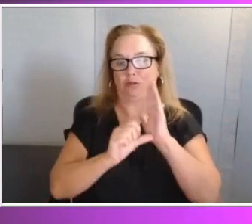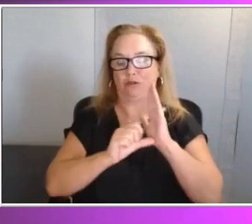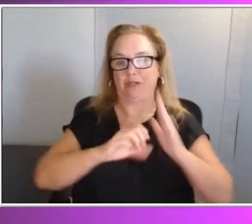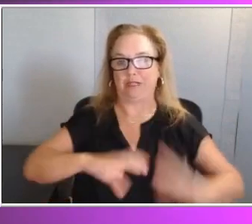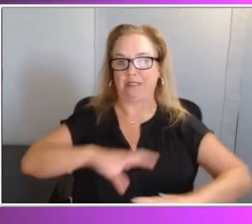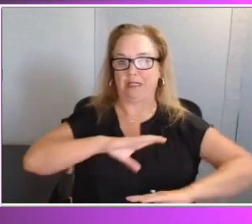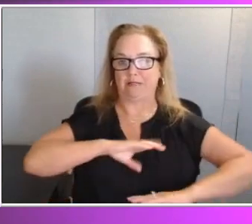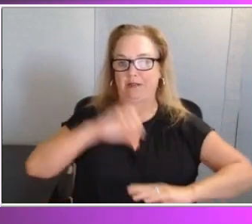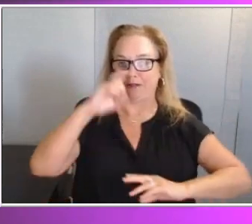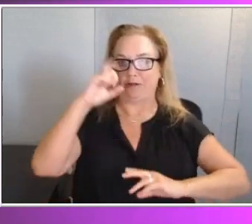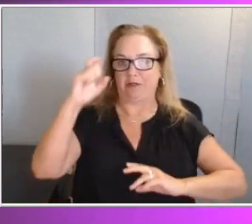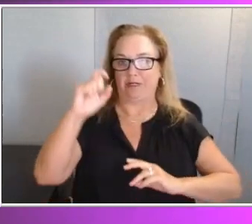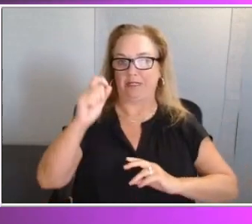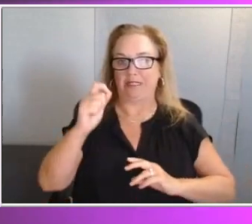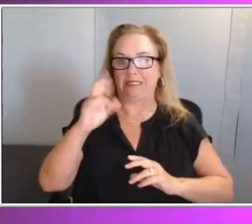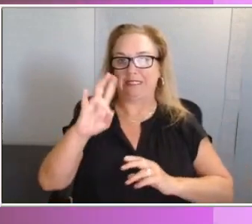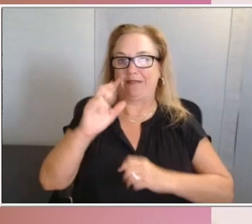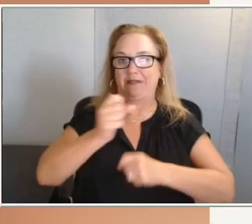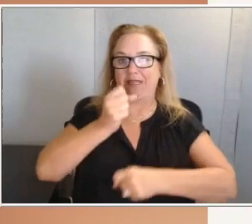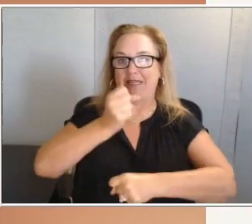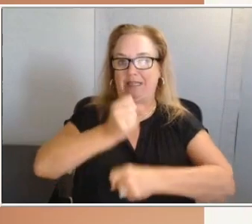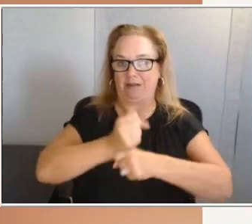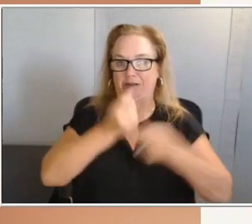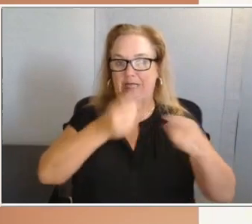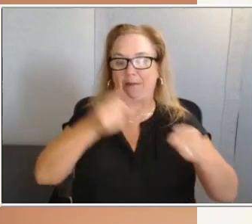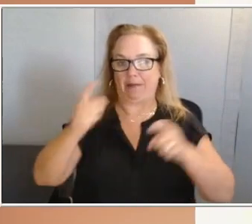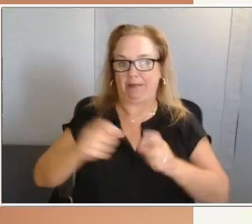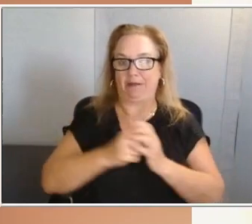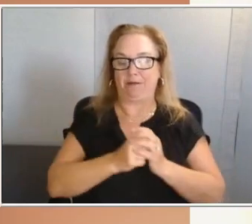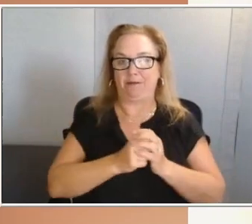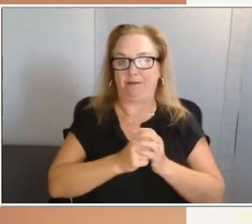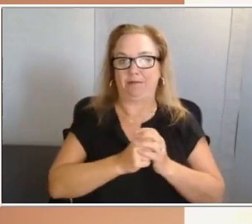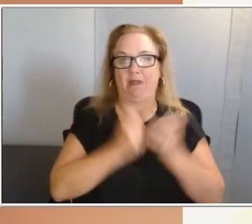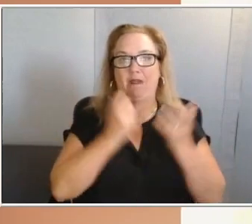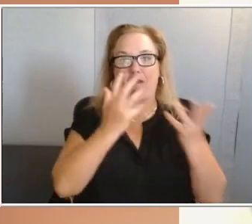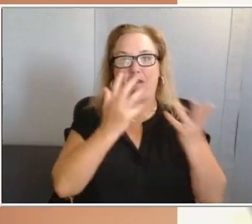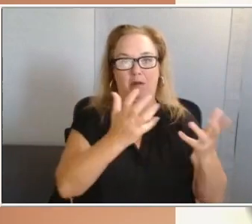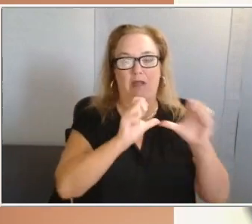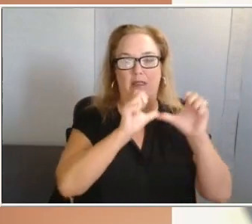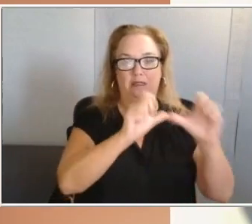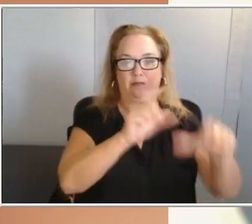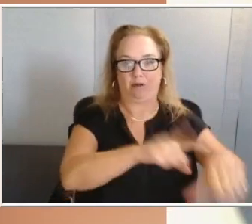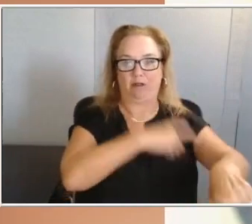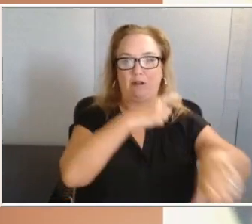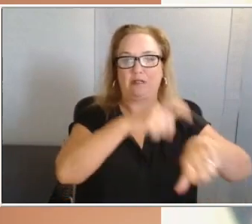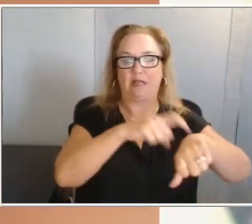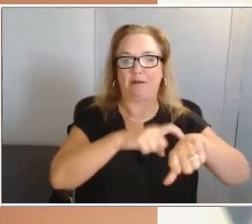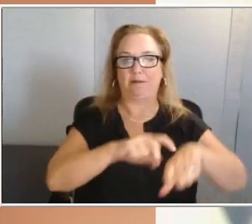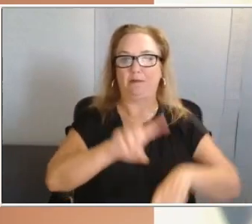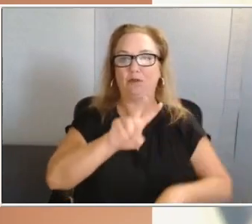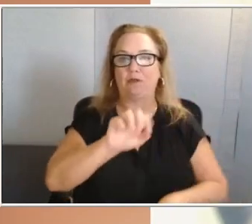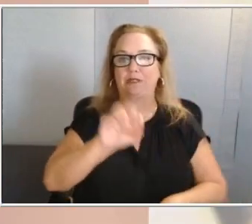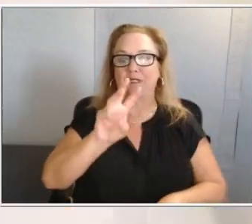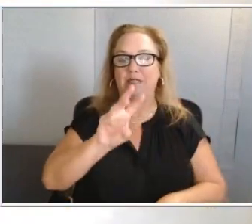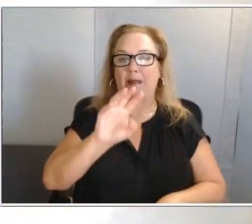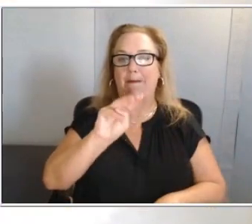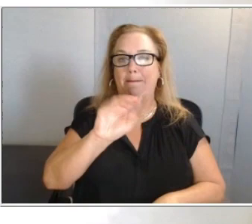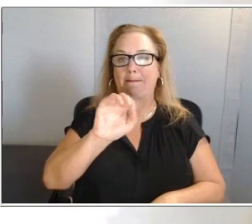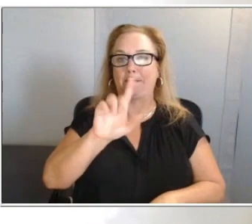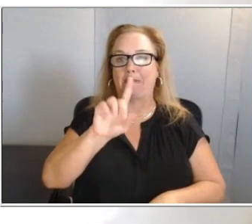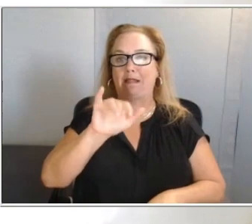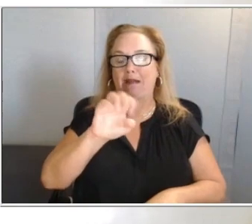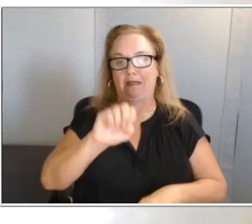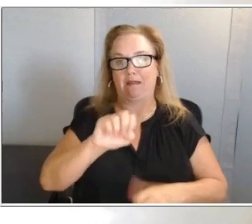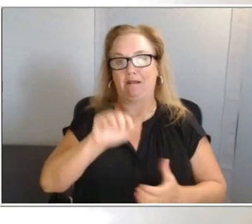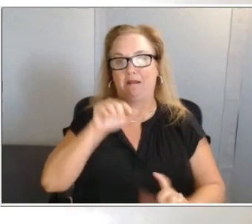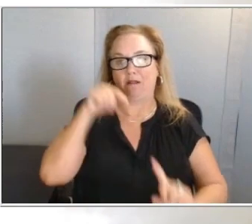dream, 17 years in the making. I've wanted this for so long. In 2006, Melody Griffin hit a low point when